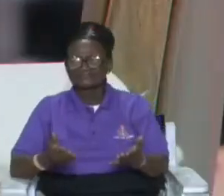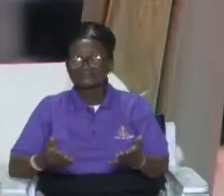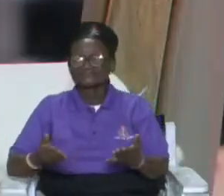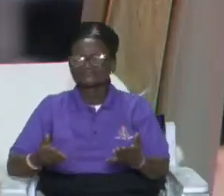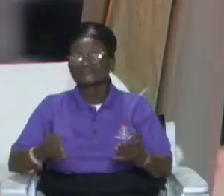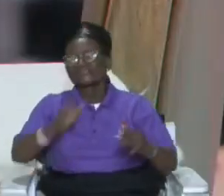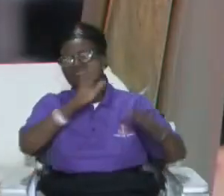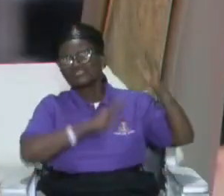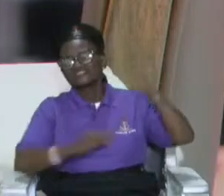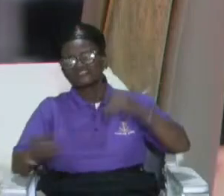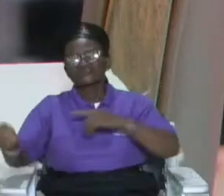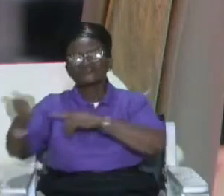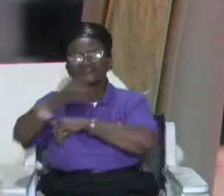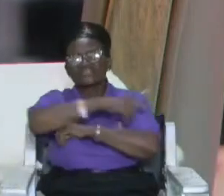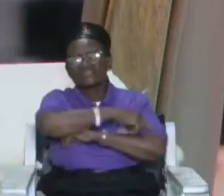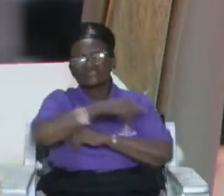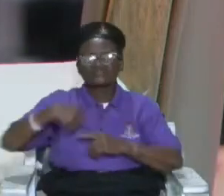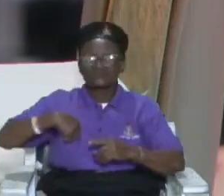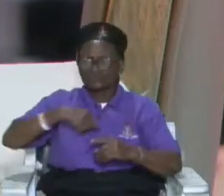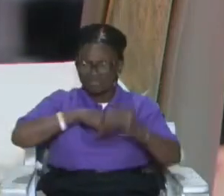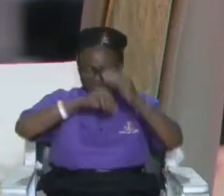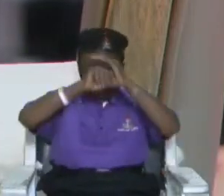Ancient of Days, we worship you.